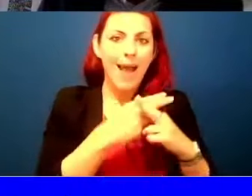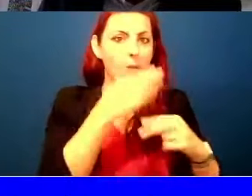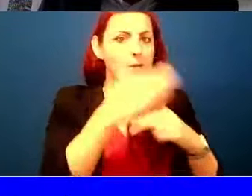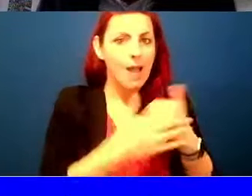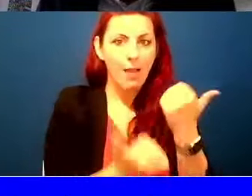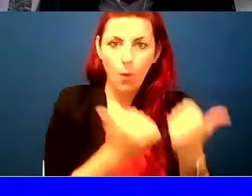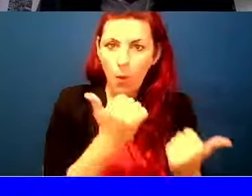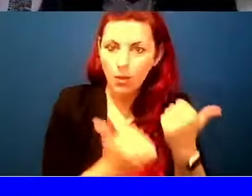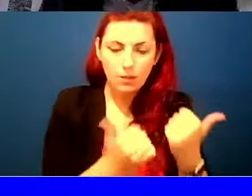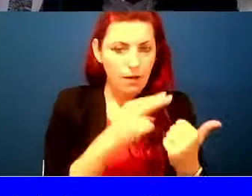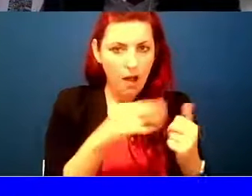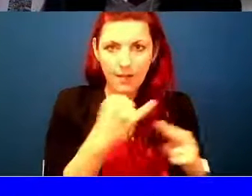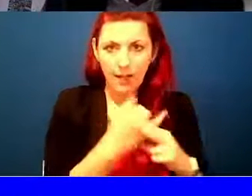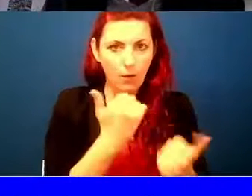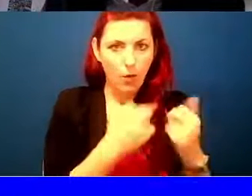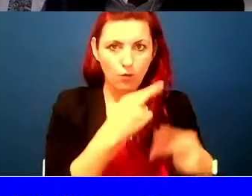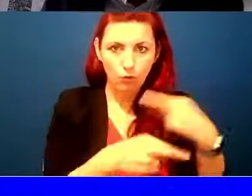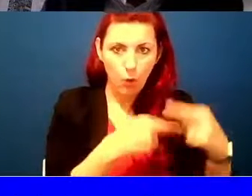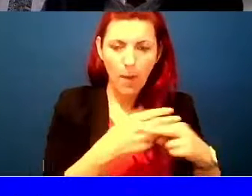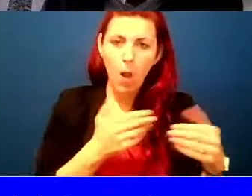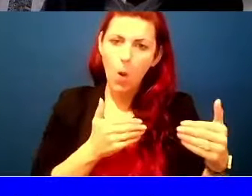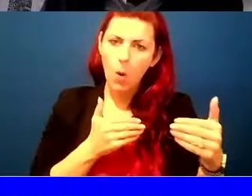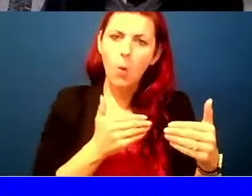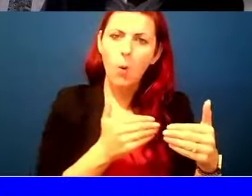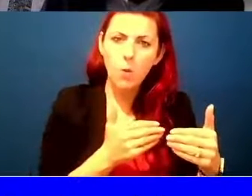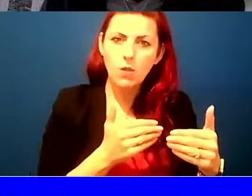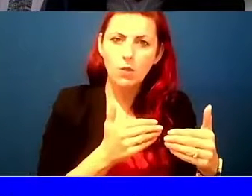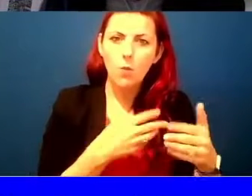courtroom, closer to the date of the alleged incident,